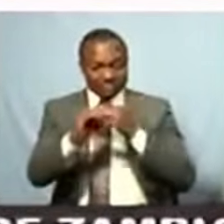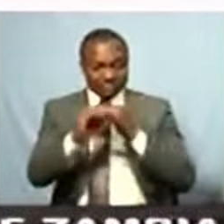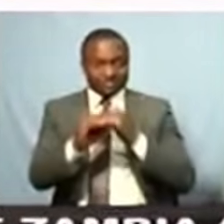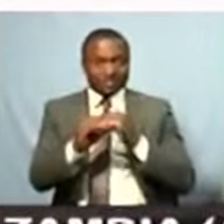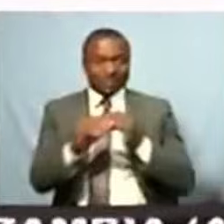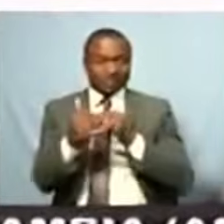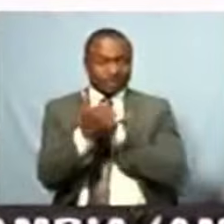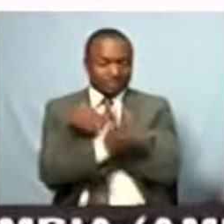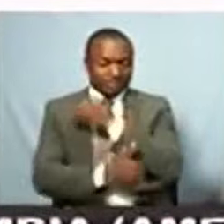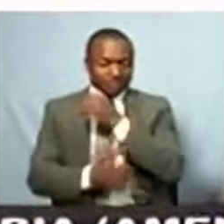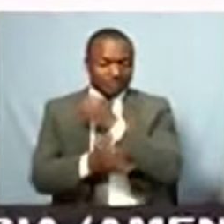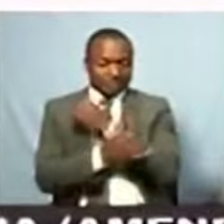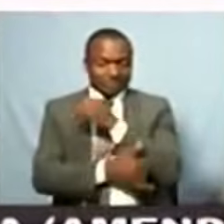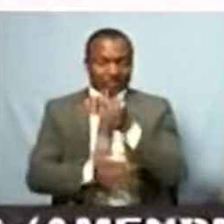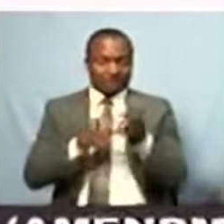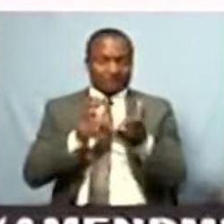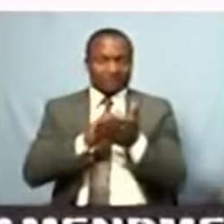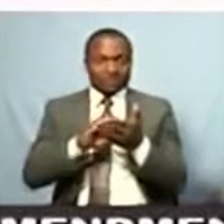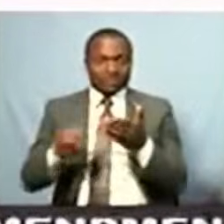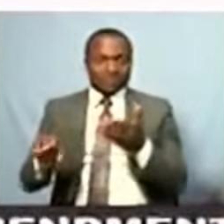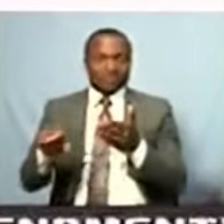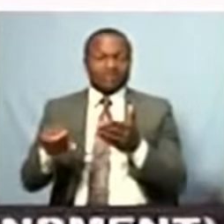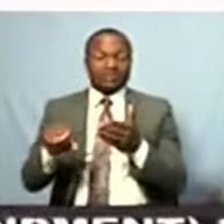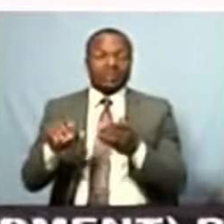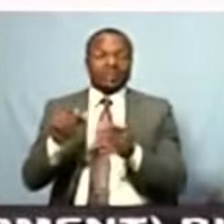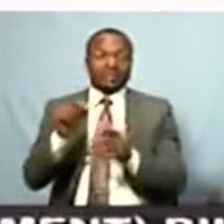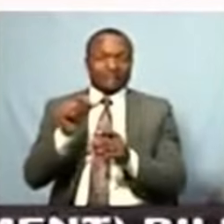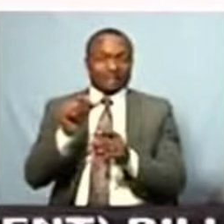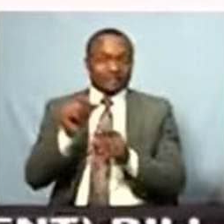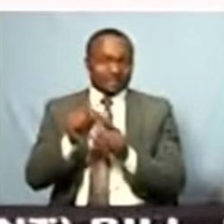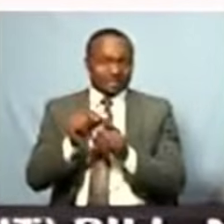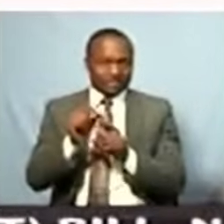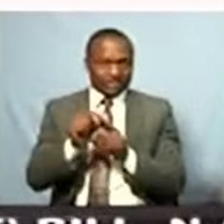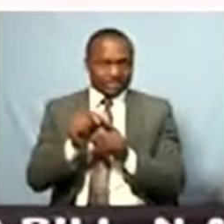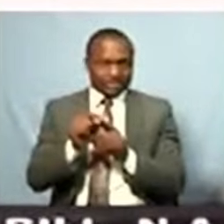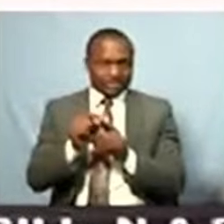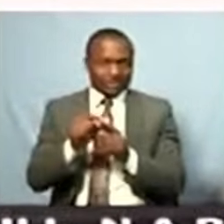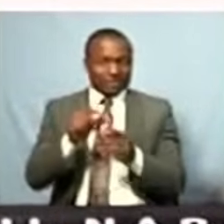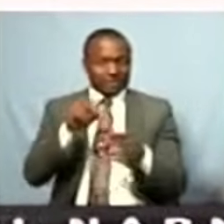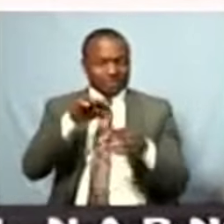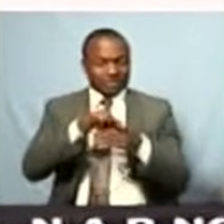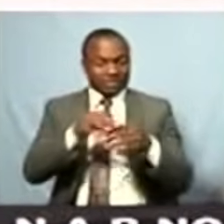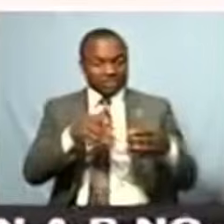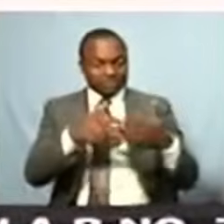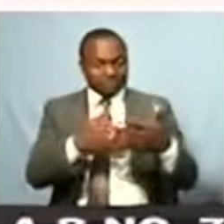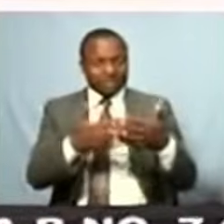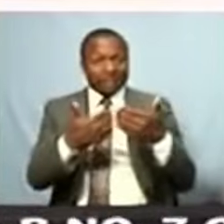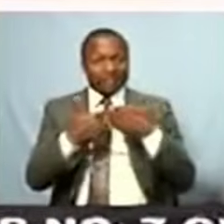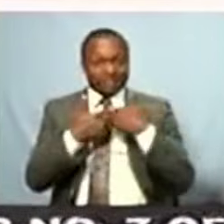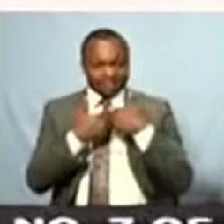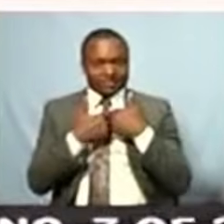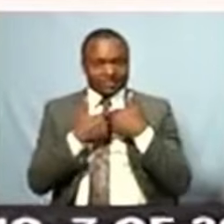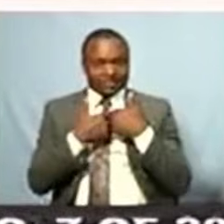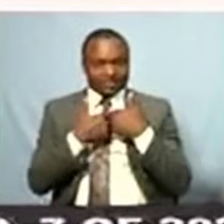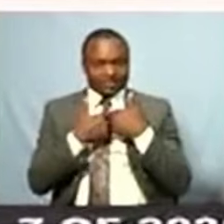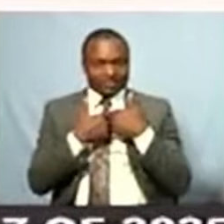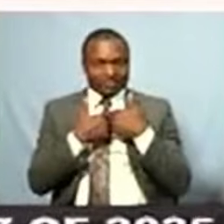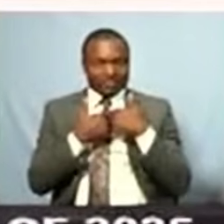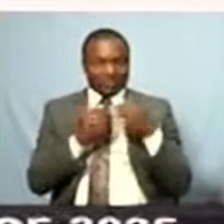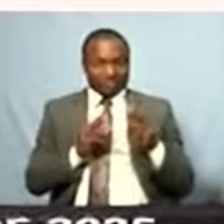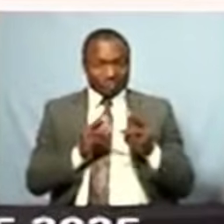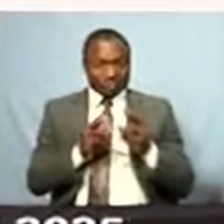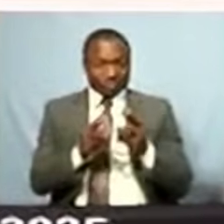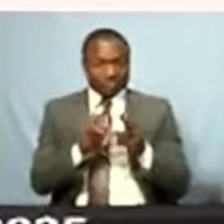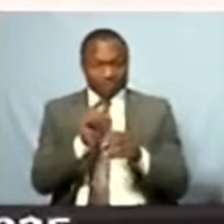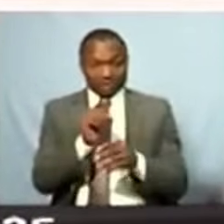they can't remove the name from the ballot, but it's like they have a provision which provides, now